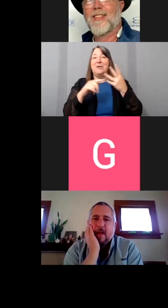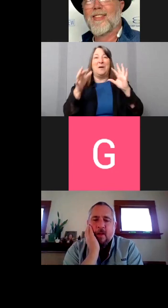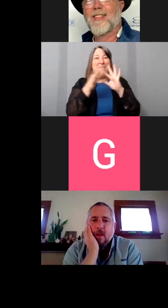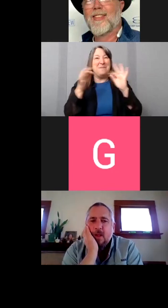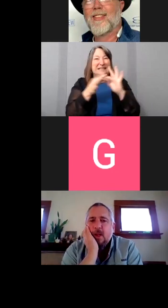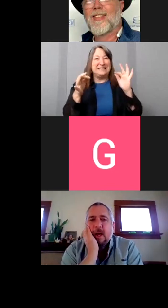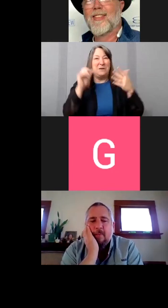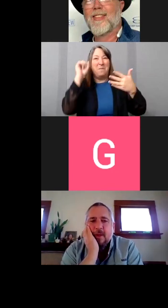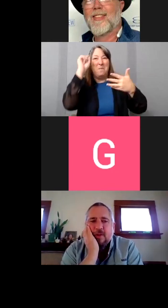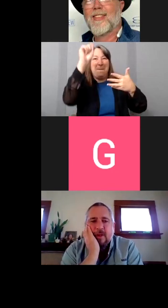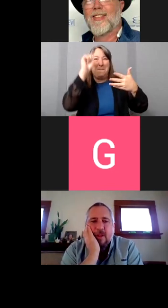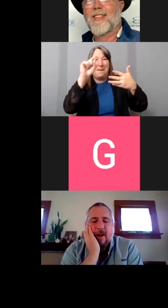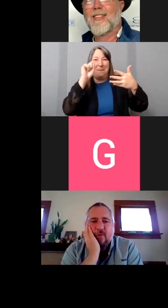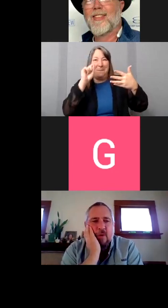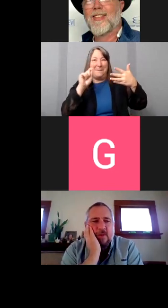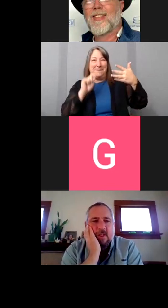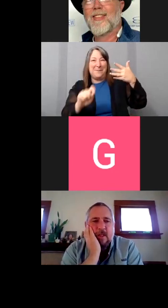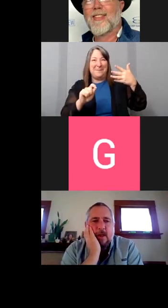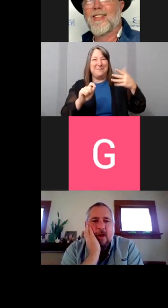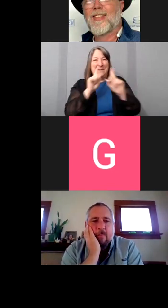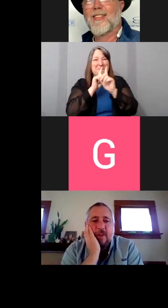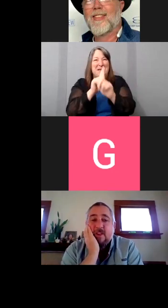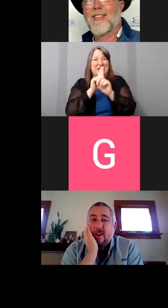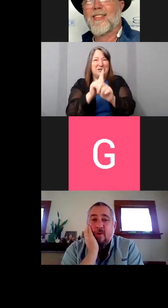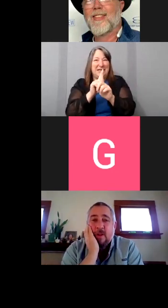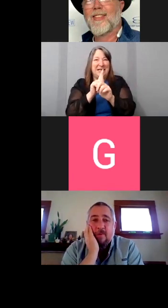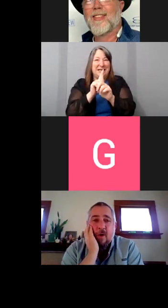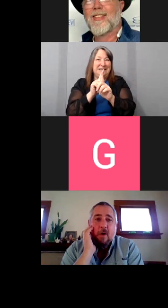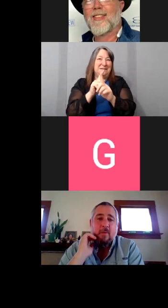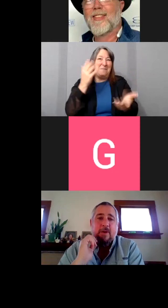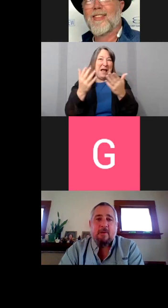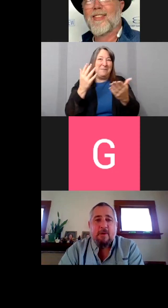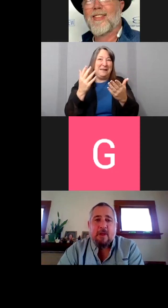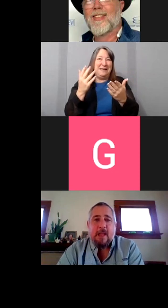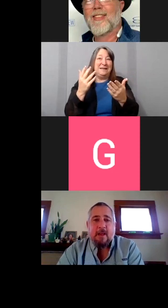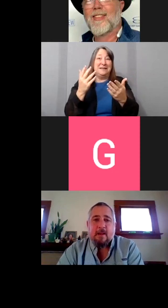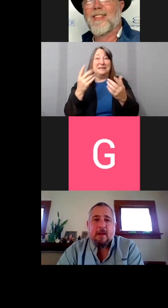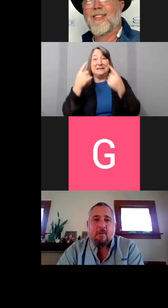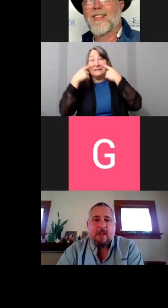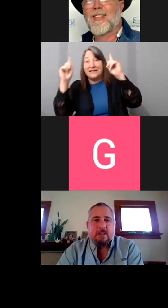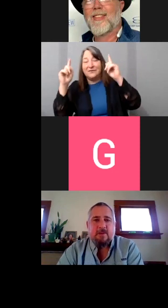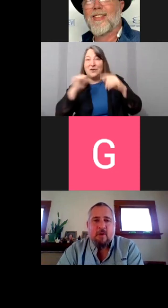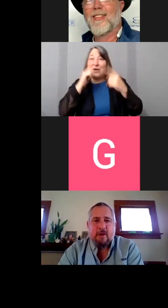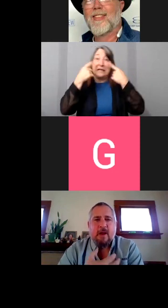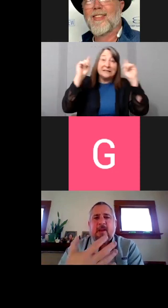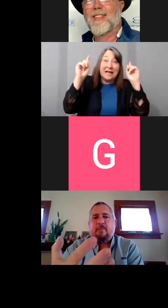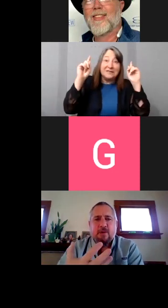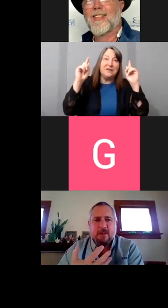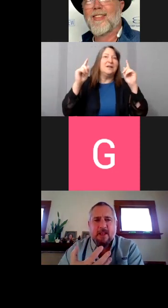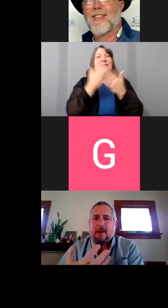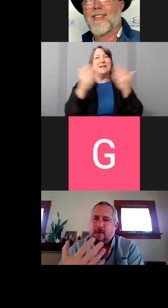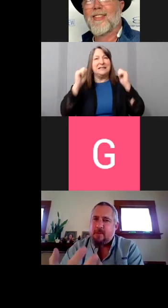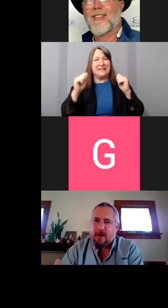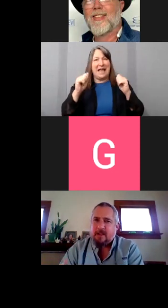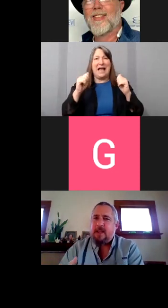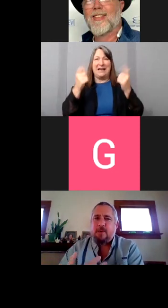board style mentoring platforms. Things can go really wrong when you're communicating in ways where you're not in person